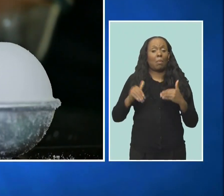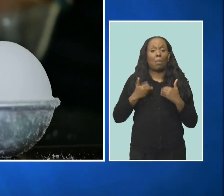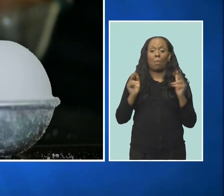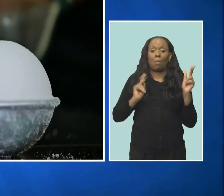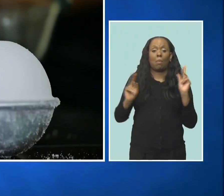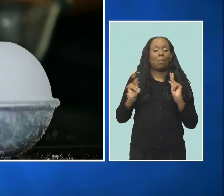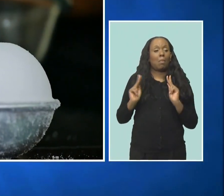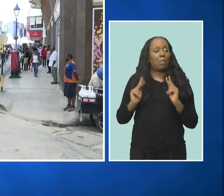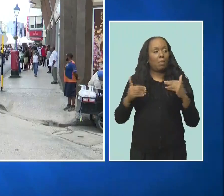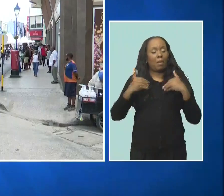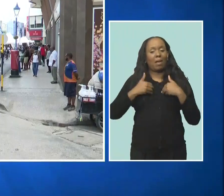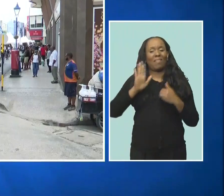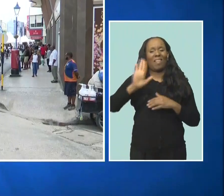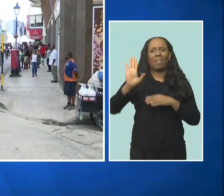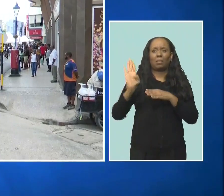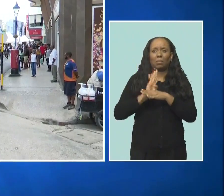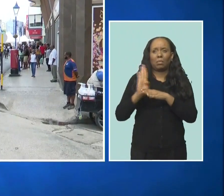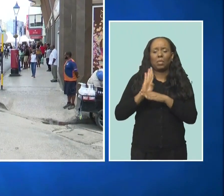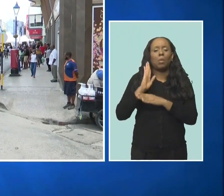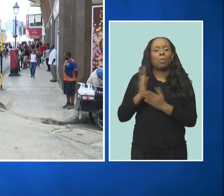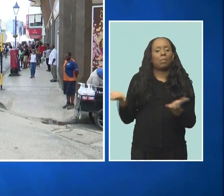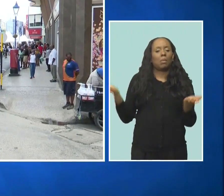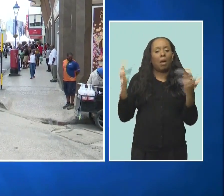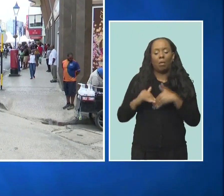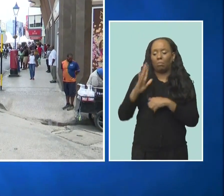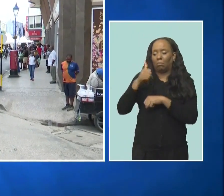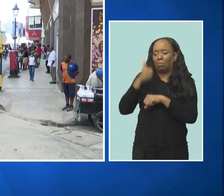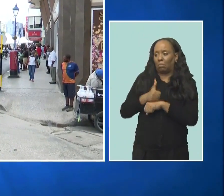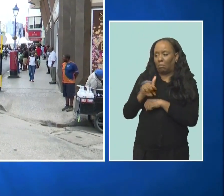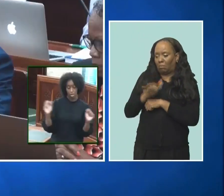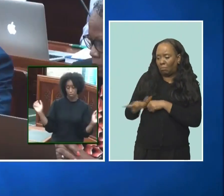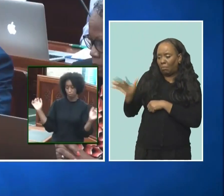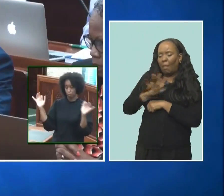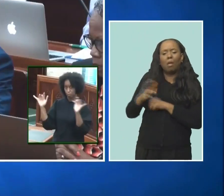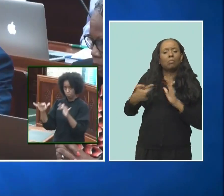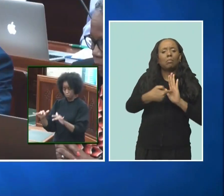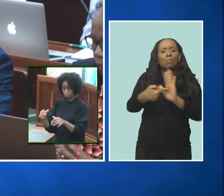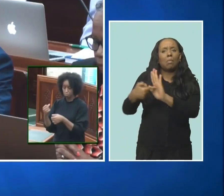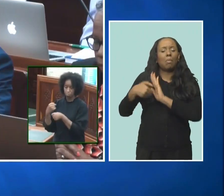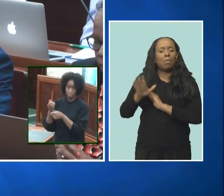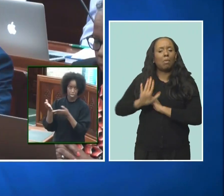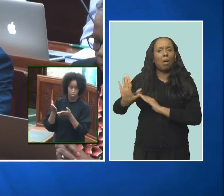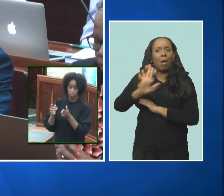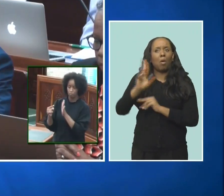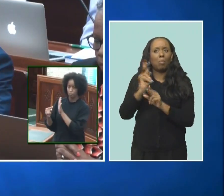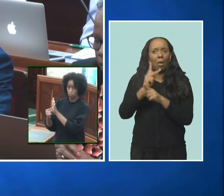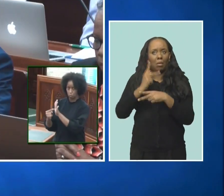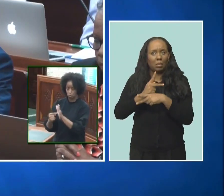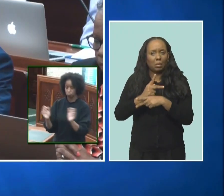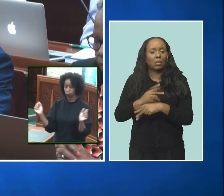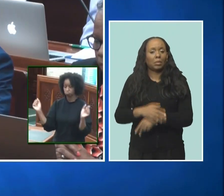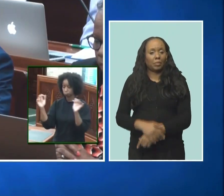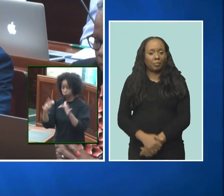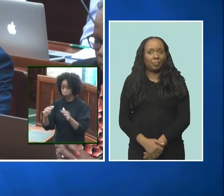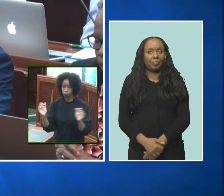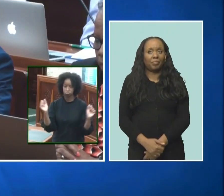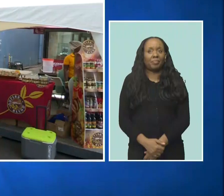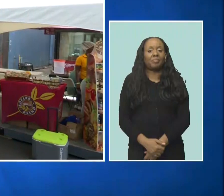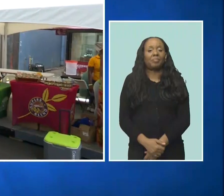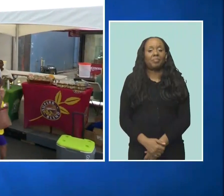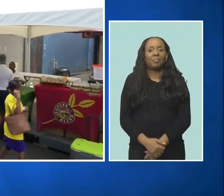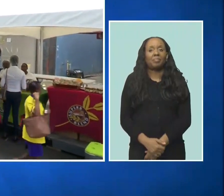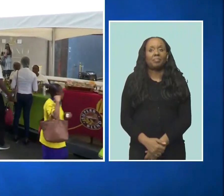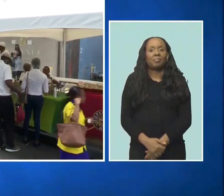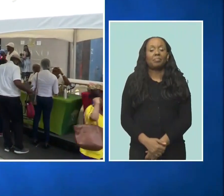own business to come to a location and showcase the goods and services that they have to offer. According to Minister Griffith,